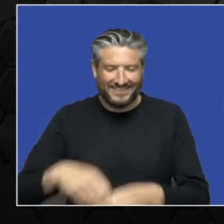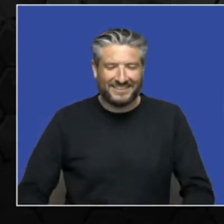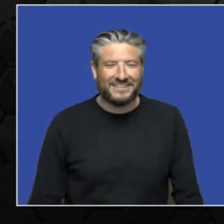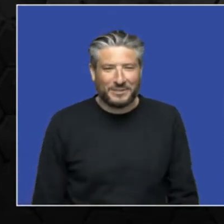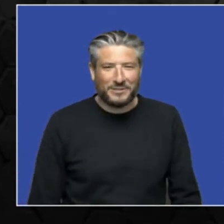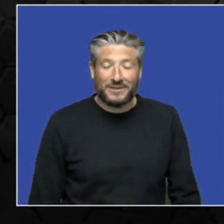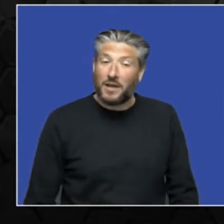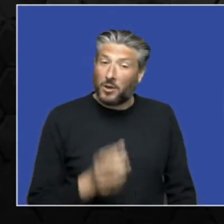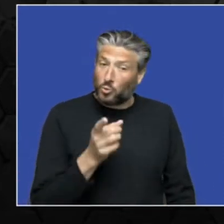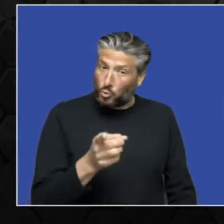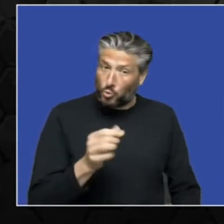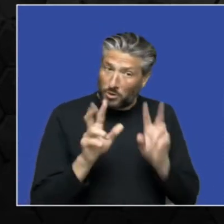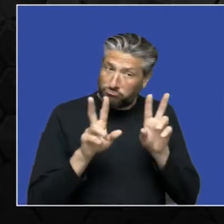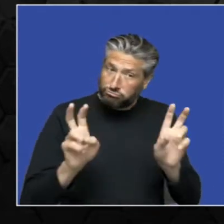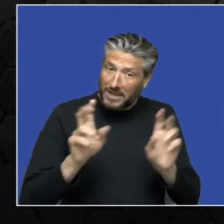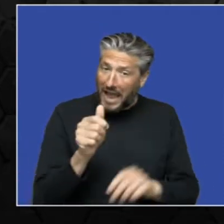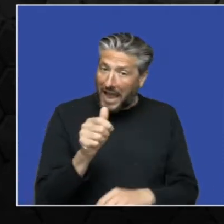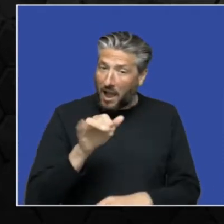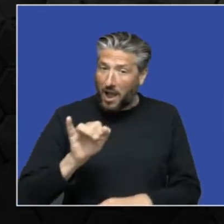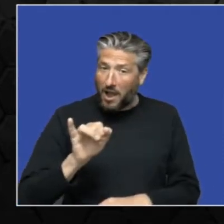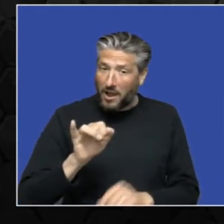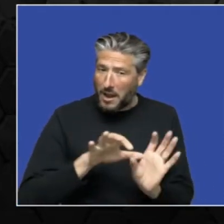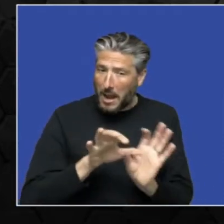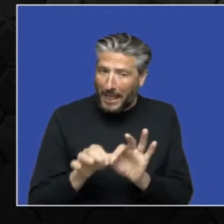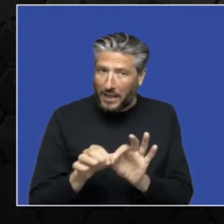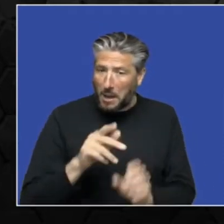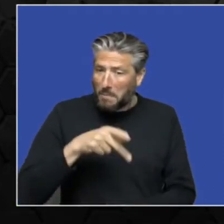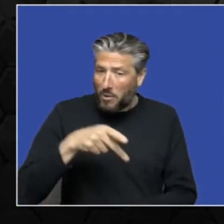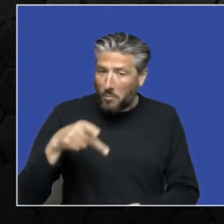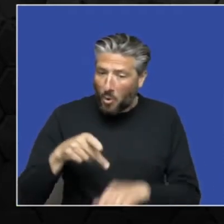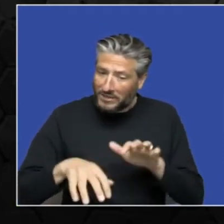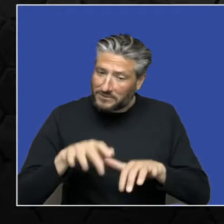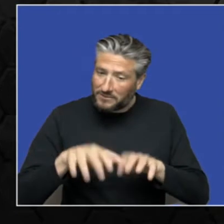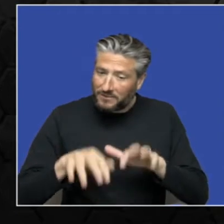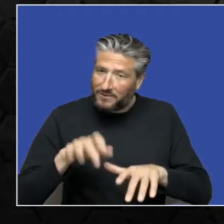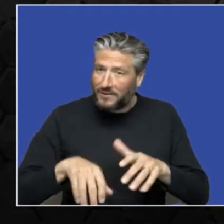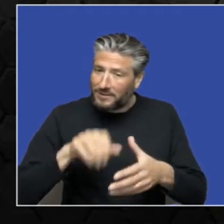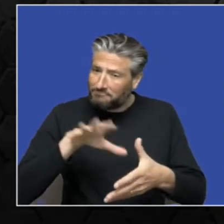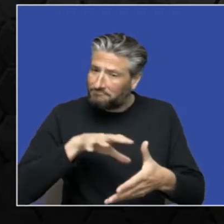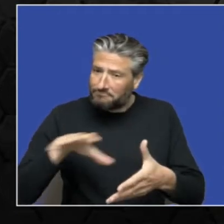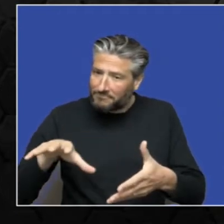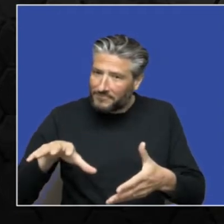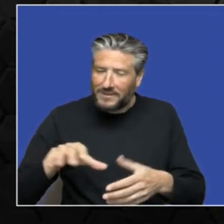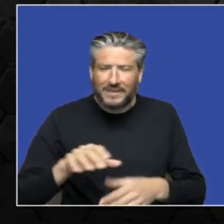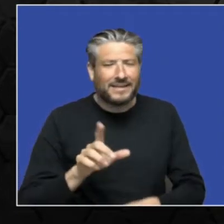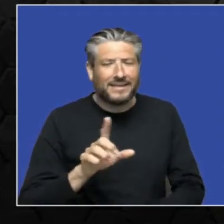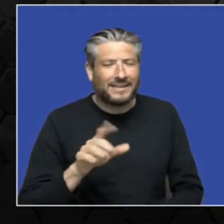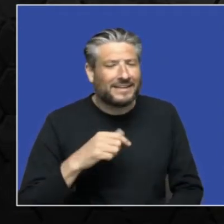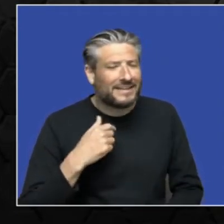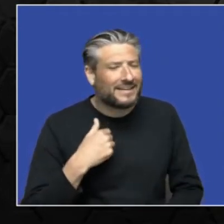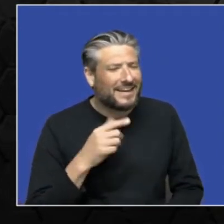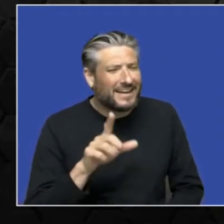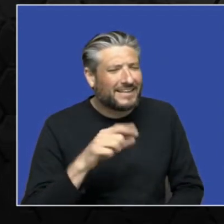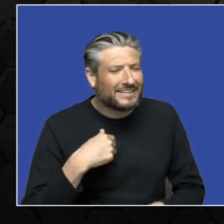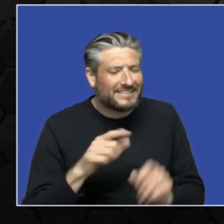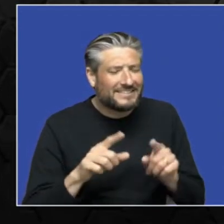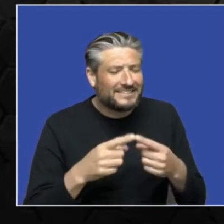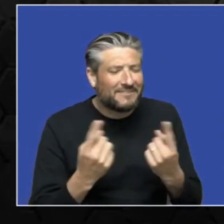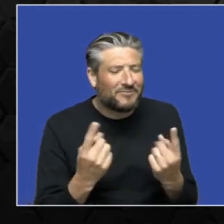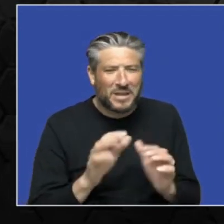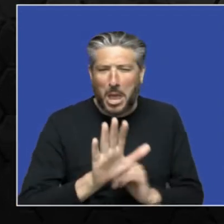AI and creating PowerPoint with it, right? No, not quite. And Oh, you I'm you sorry. will see in a